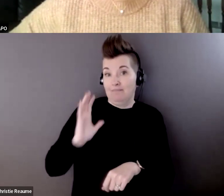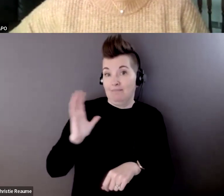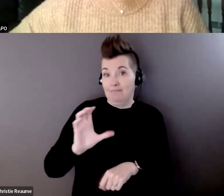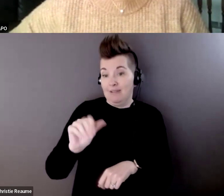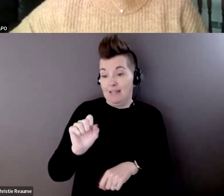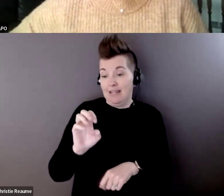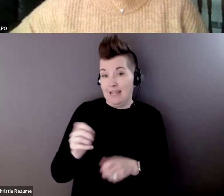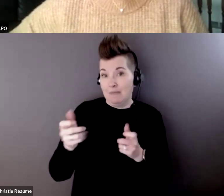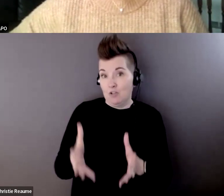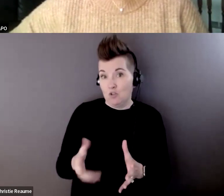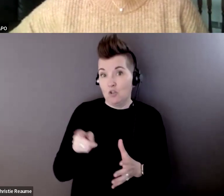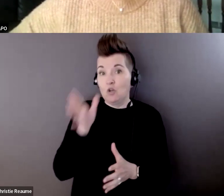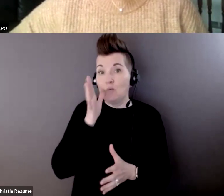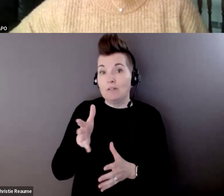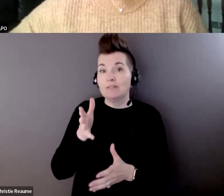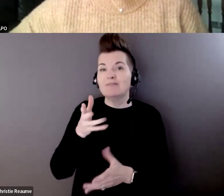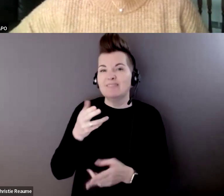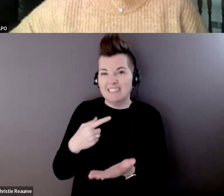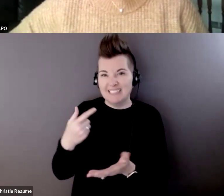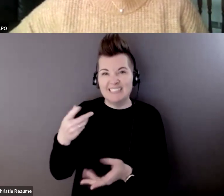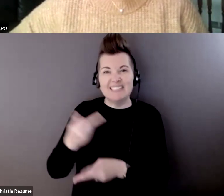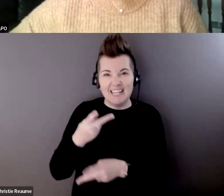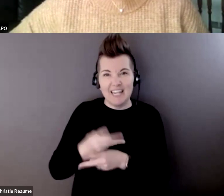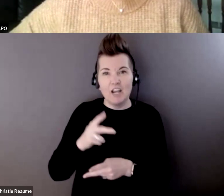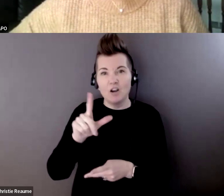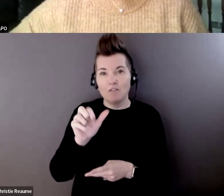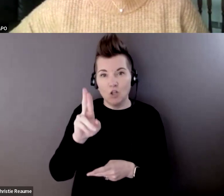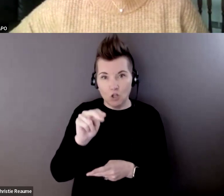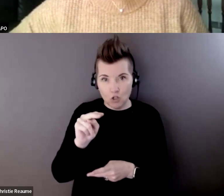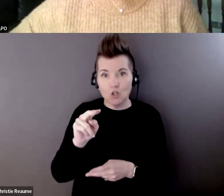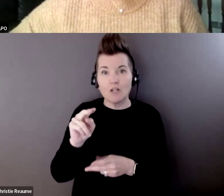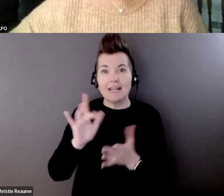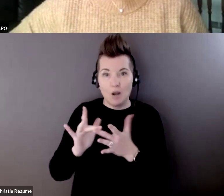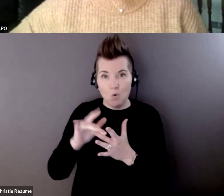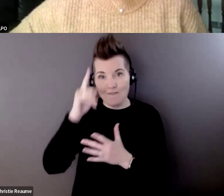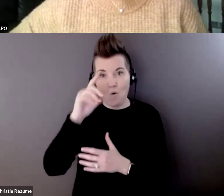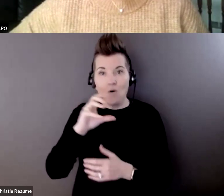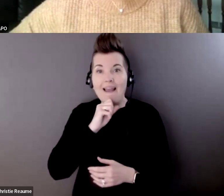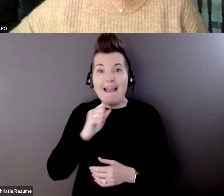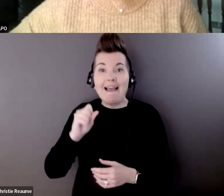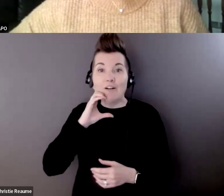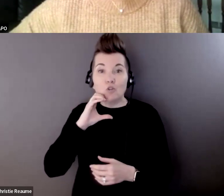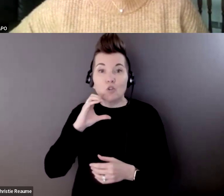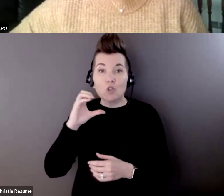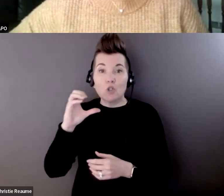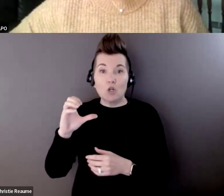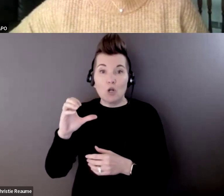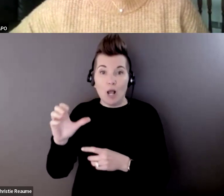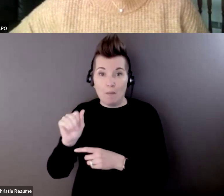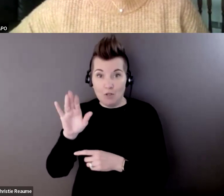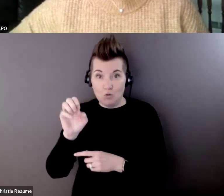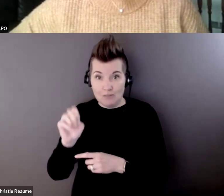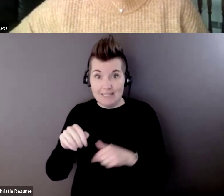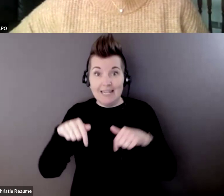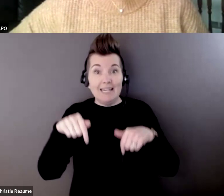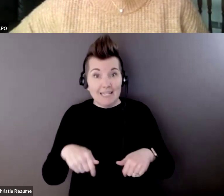elder abuse. And part of the supports that came from that other network, that is a network of supports here in Lethbridge, is